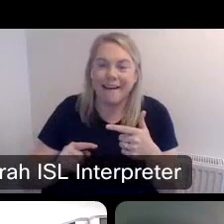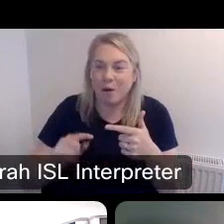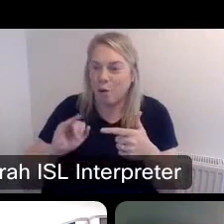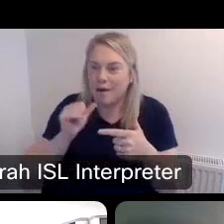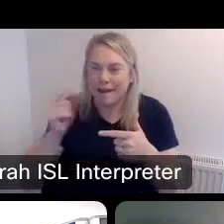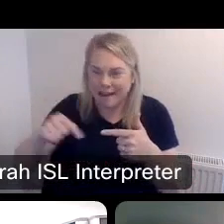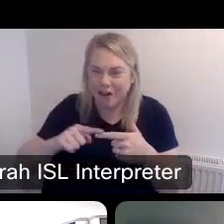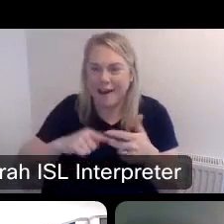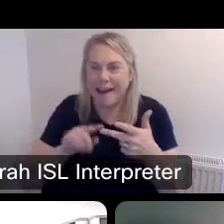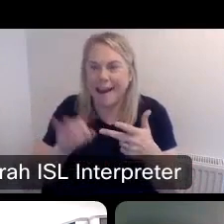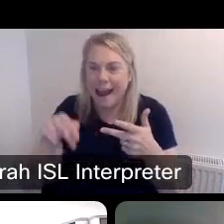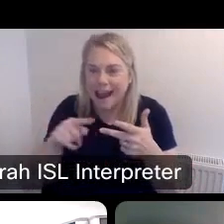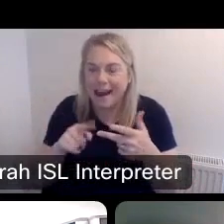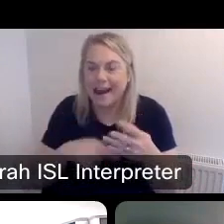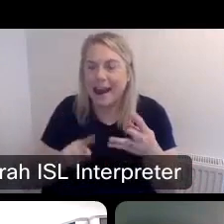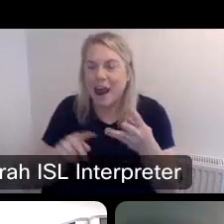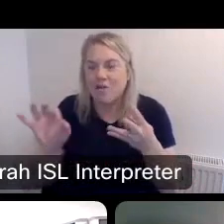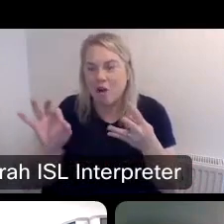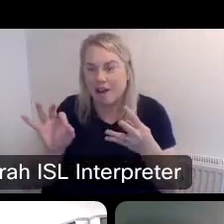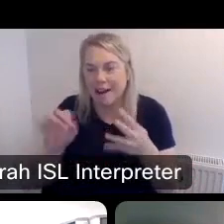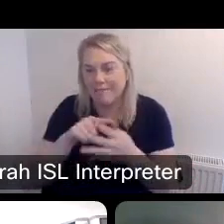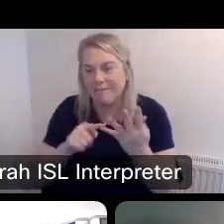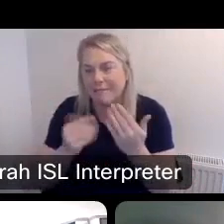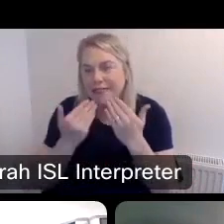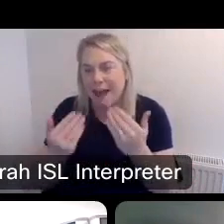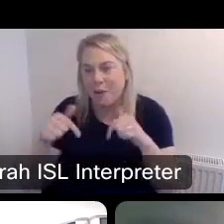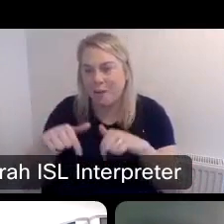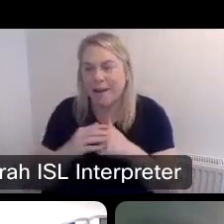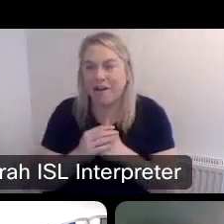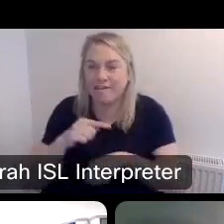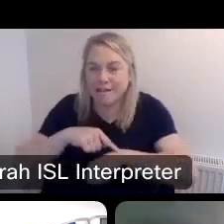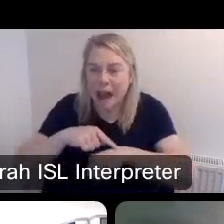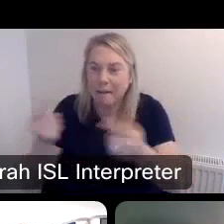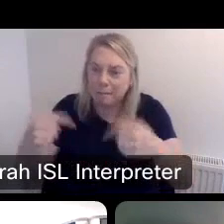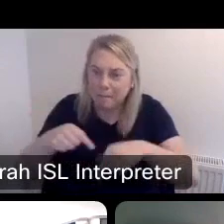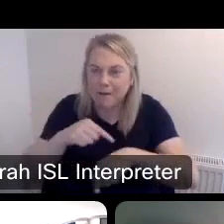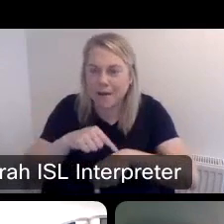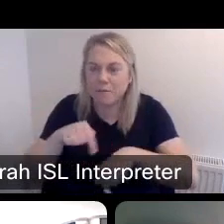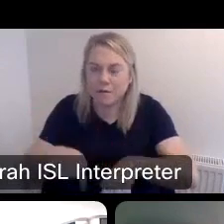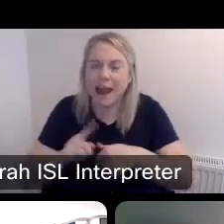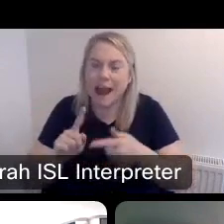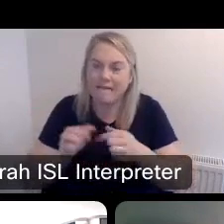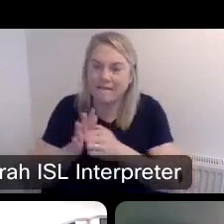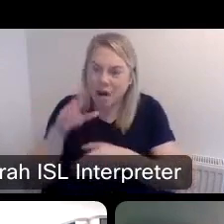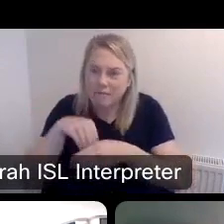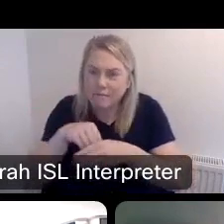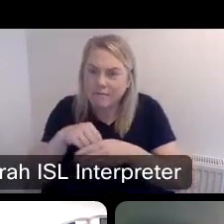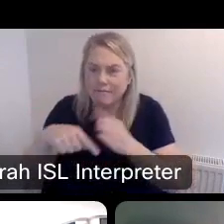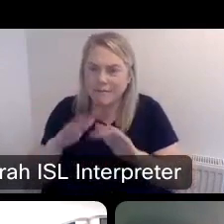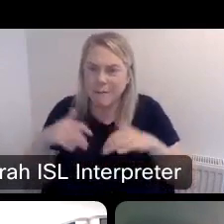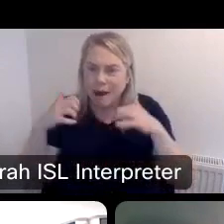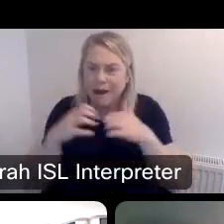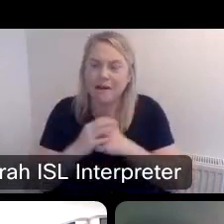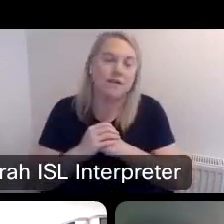and Ken and Georgina. Thank you so much for your time today and for your contribution,